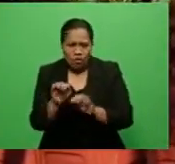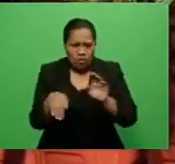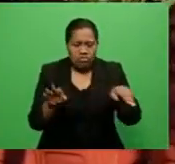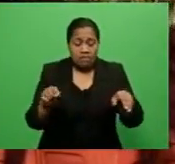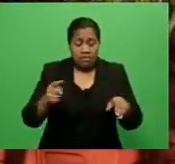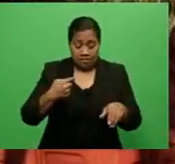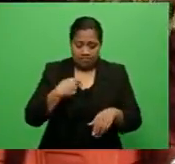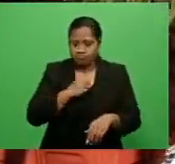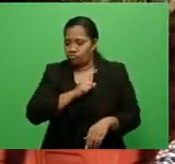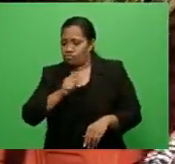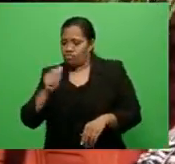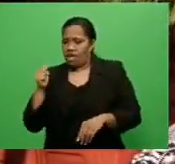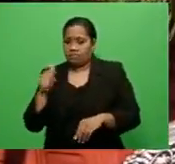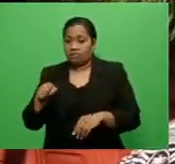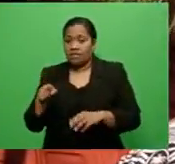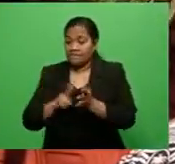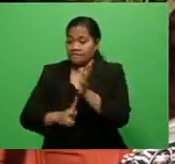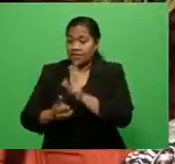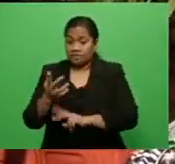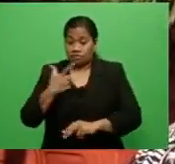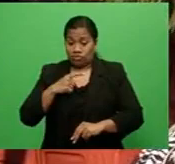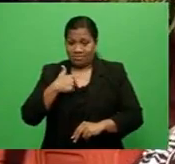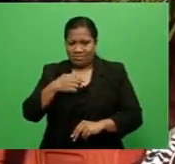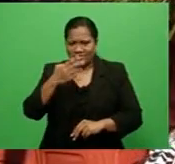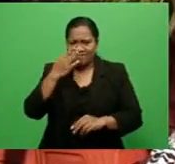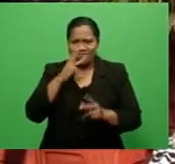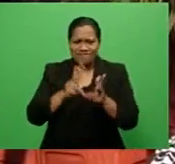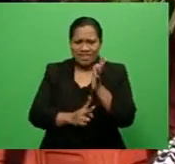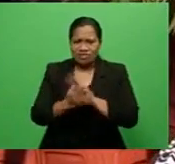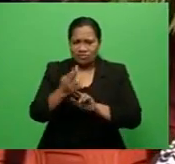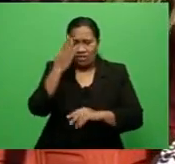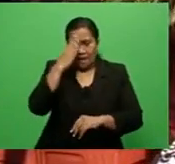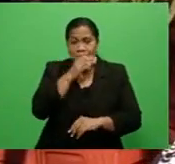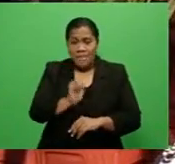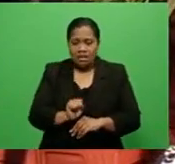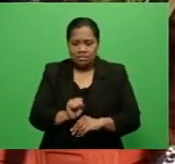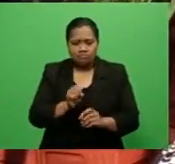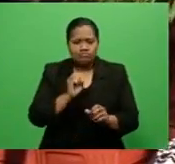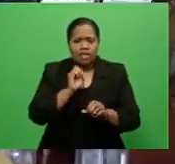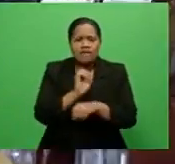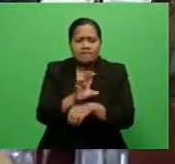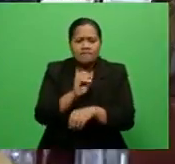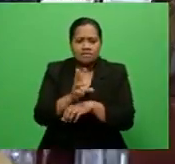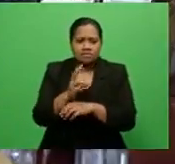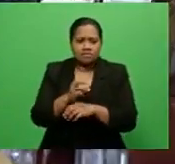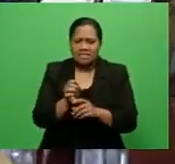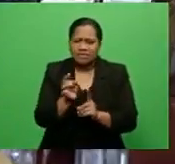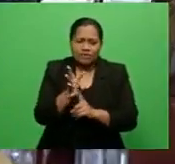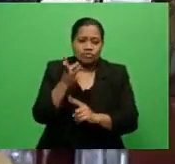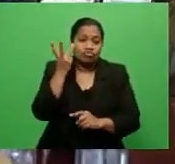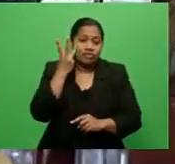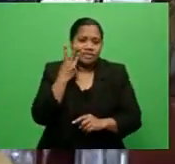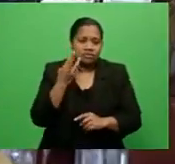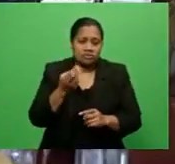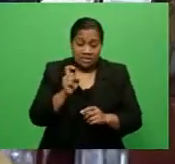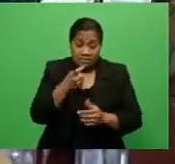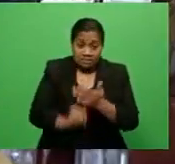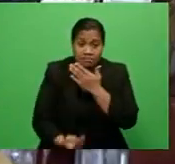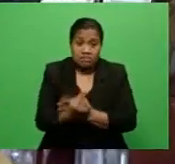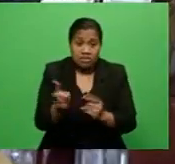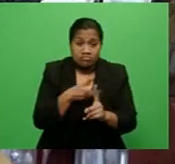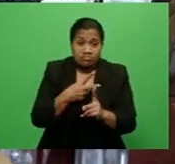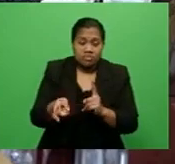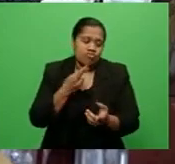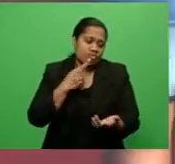village and as a Turangani Koro, I will advise the villagers, especially women, to report this issue. Another participant, Pastor Jeremena